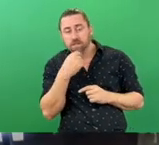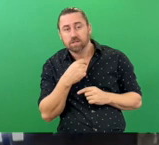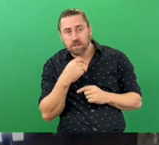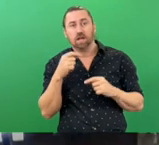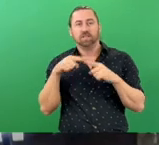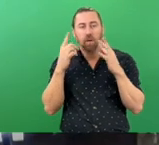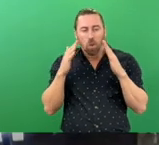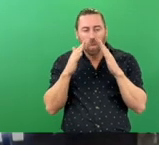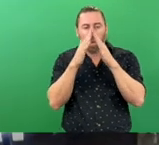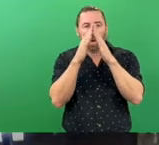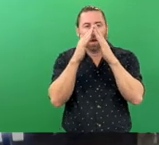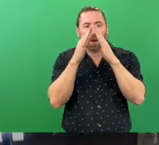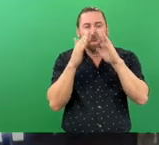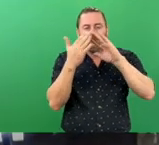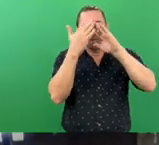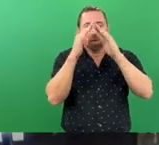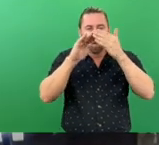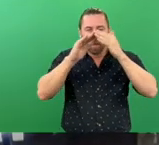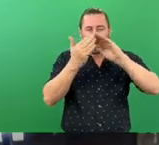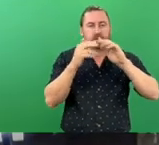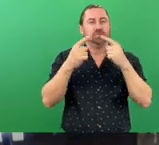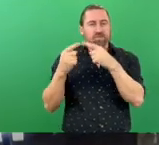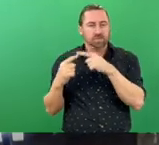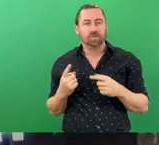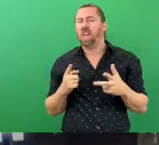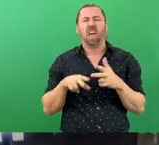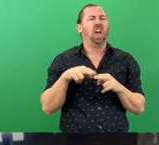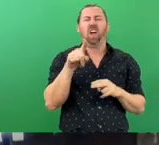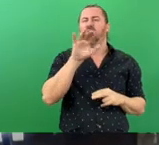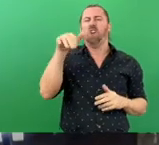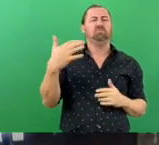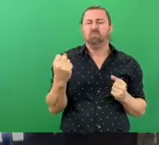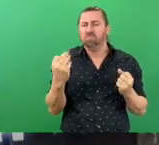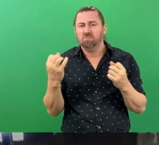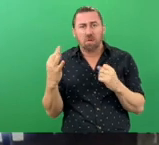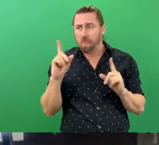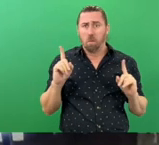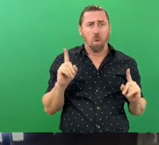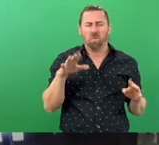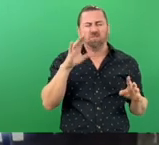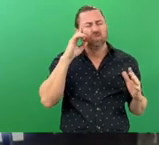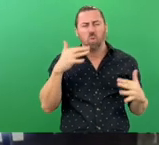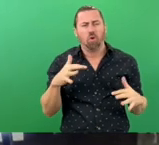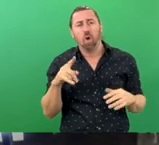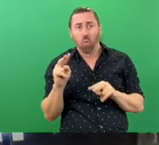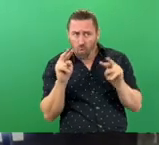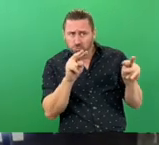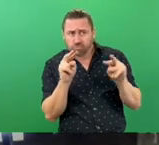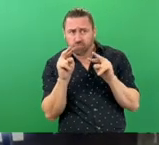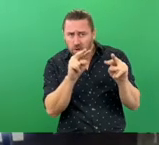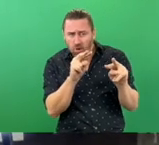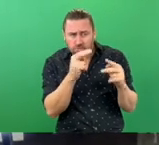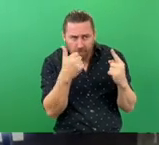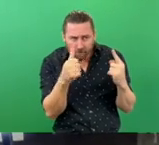how to put different types of points on your pencils. If you don't have these materials with you this morning, don't worry, just watch,